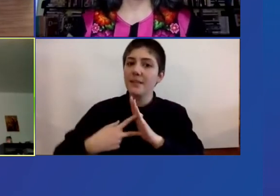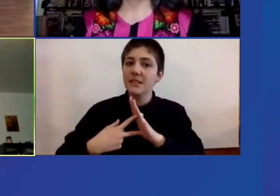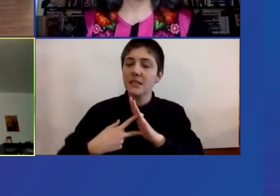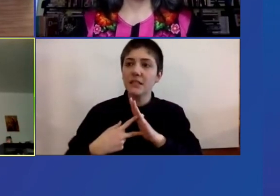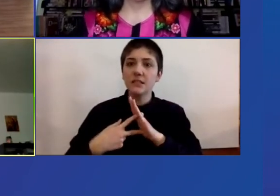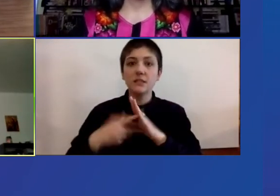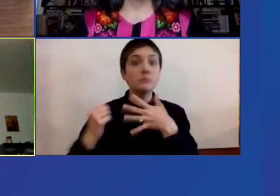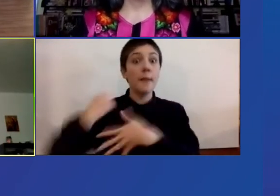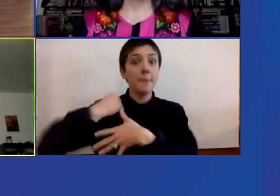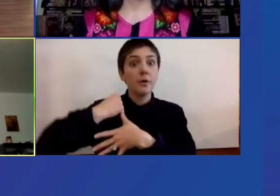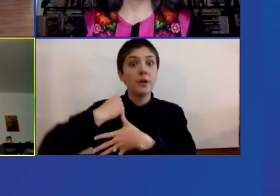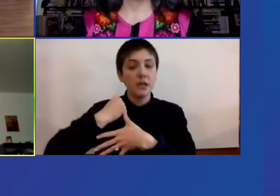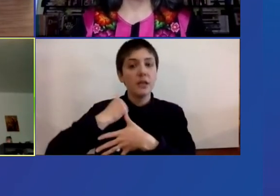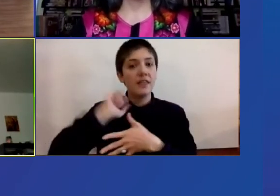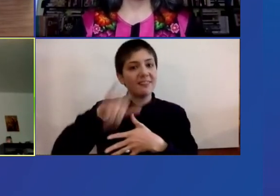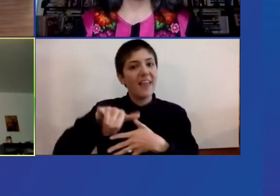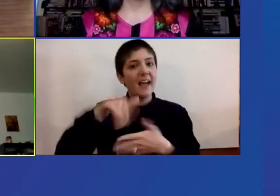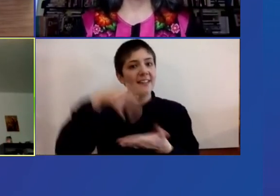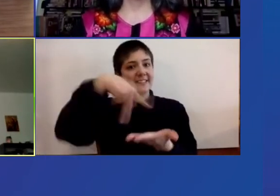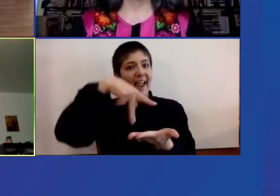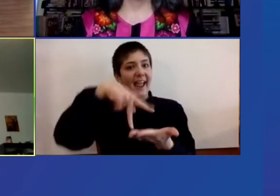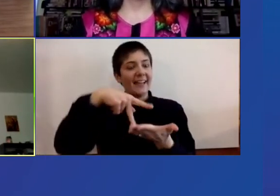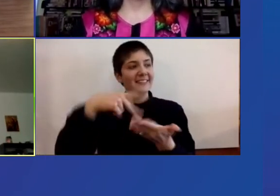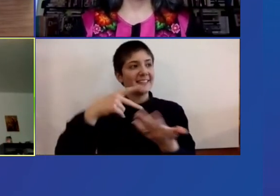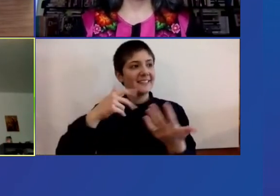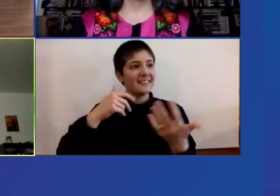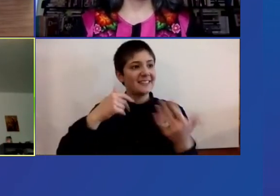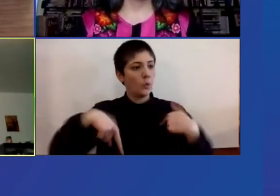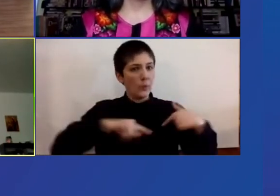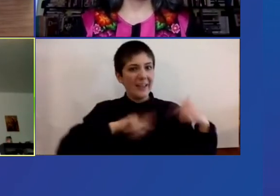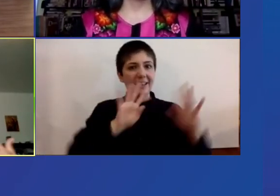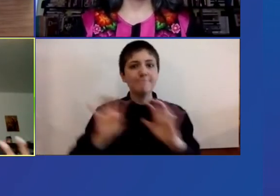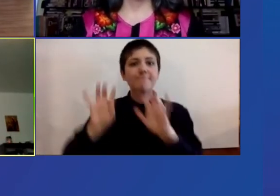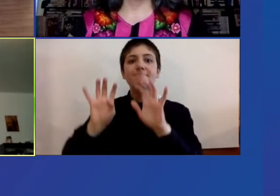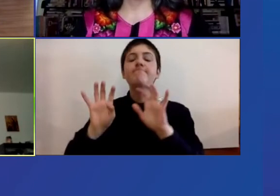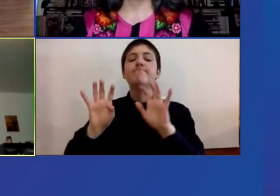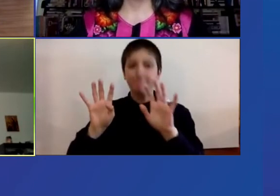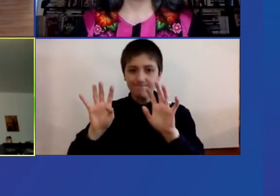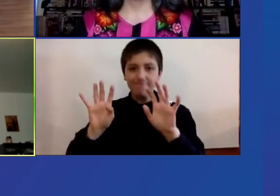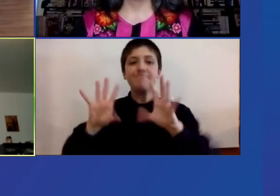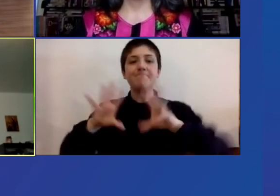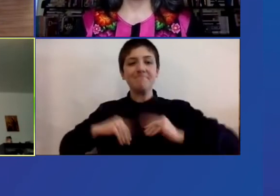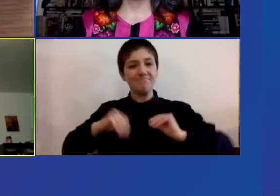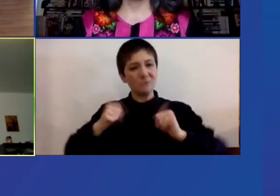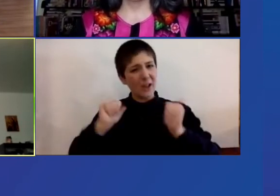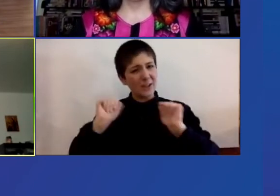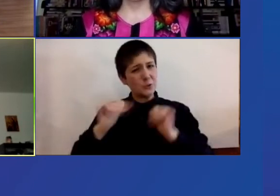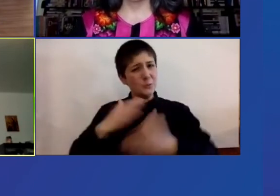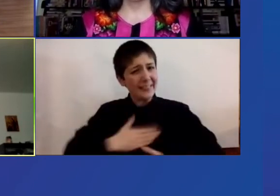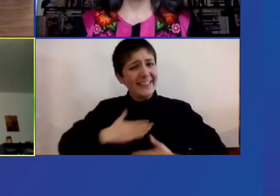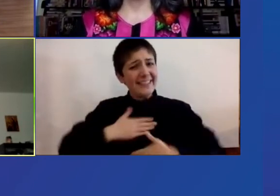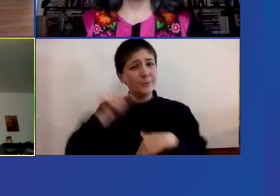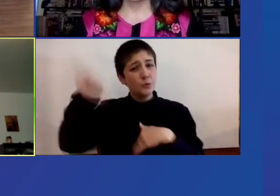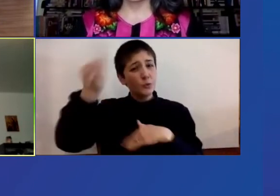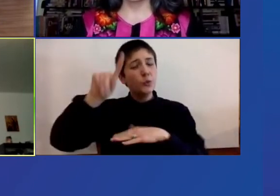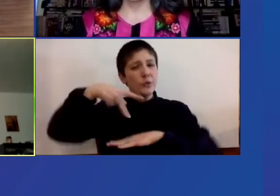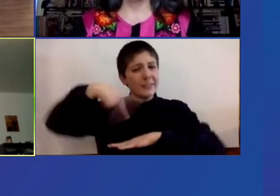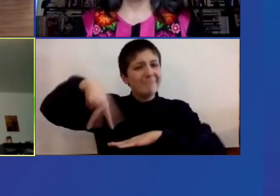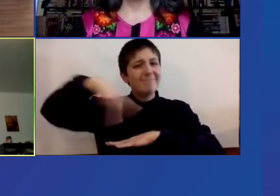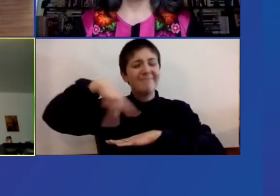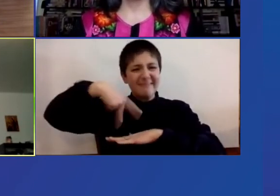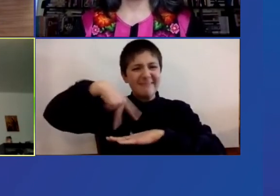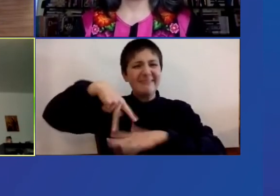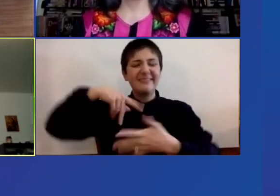primary functionality of dance. Such a powerful idea, the stage as being, sacred,